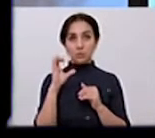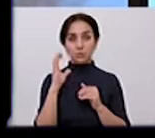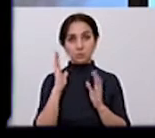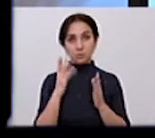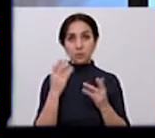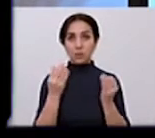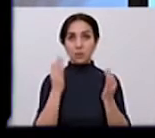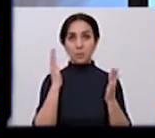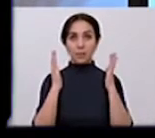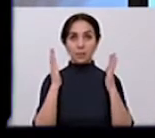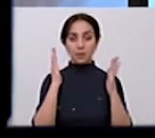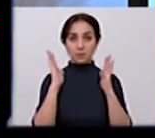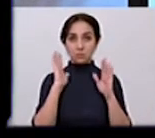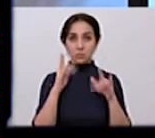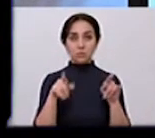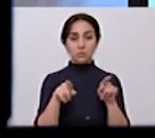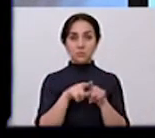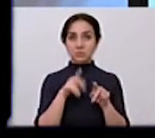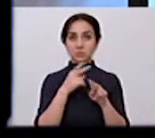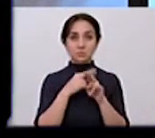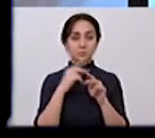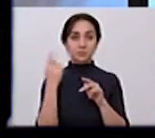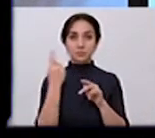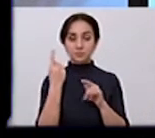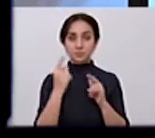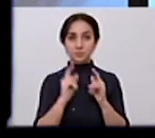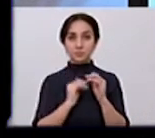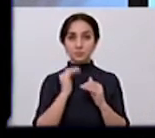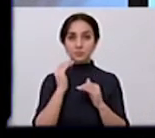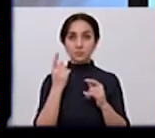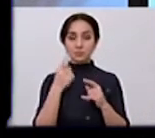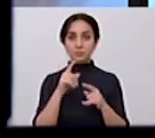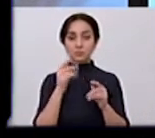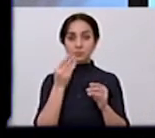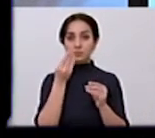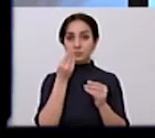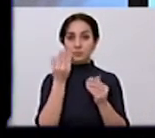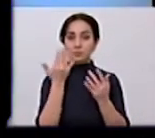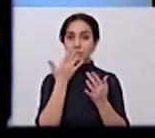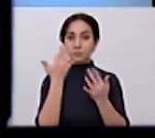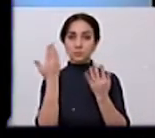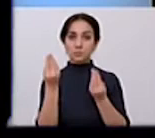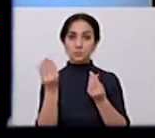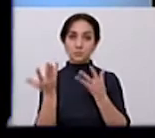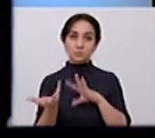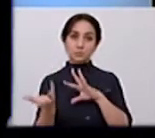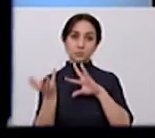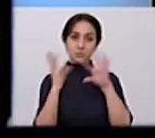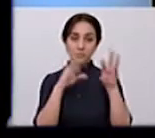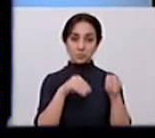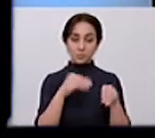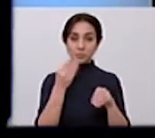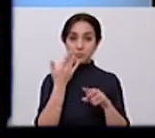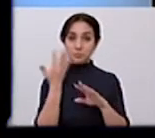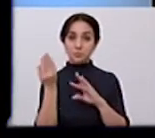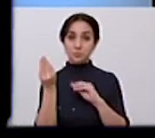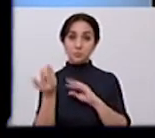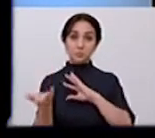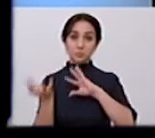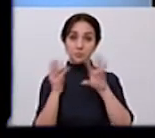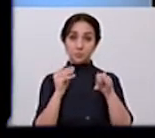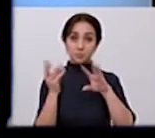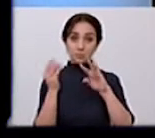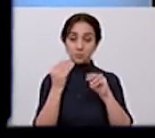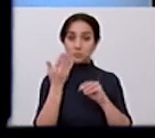bo'ladimi, iqtisodiyotini birinchi bosqichida bu tashqaridan investorlarni jalb qilish va tashqaridan investorlarni jalb qilganda